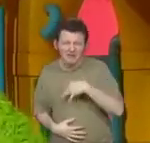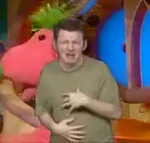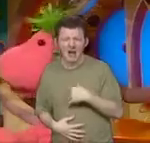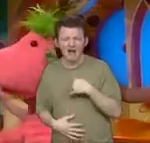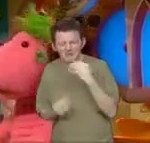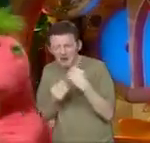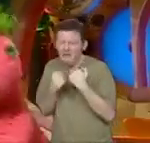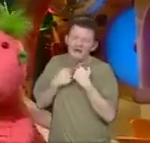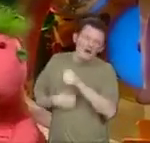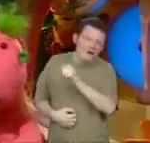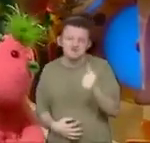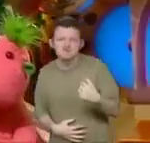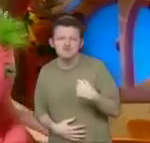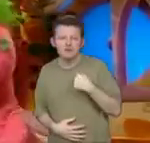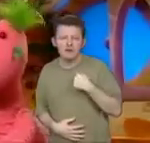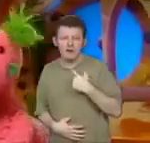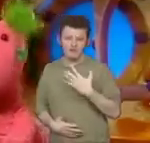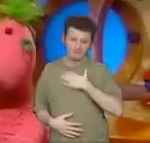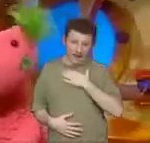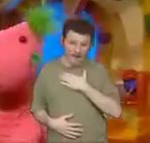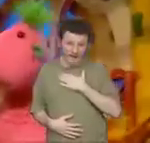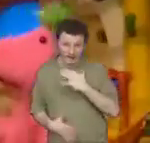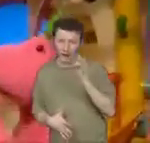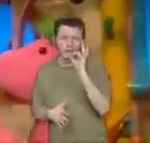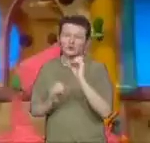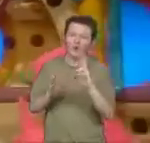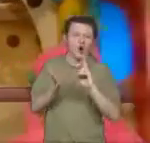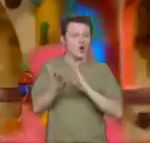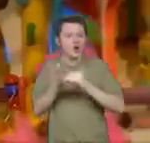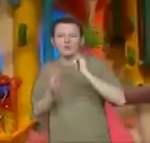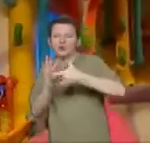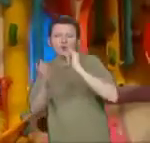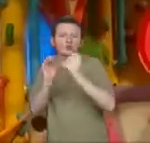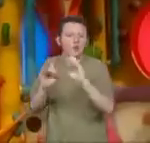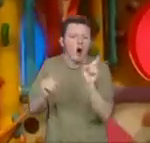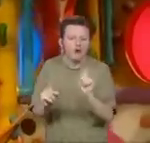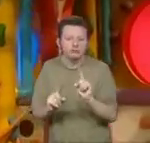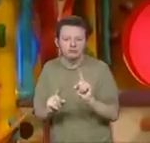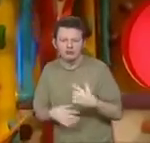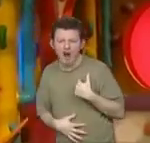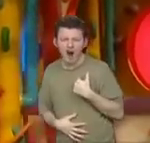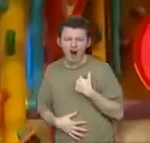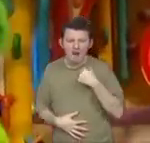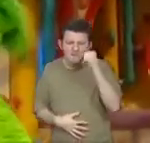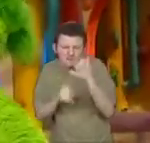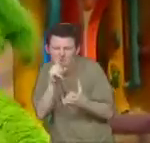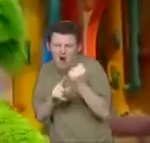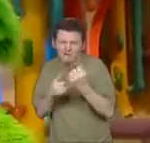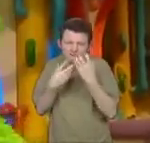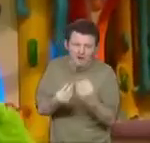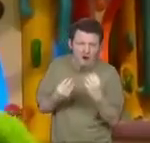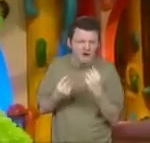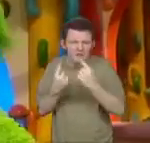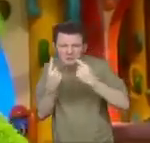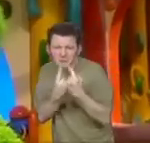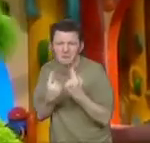squidgy. Oh, I'm sorry, Groove, but we need to think of a question for today's Hoob News. You know, I'm going to find out all about